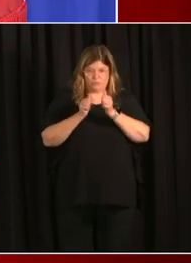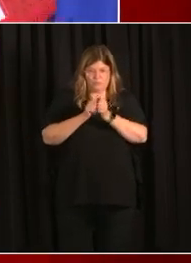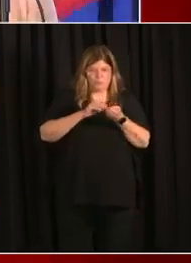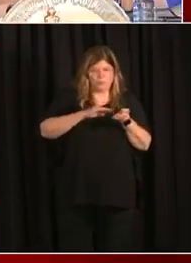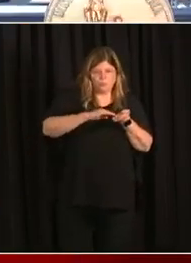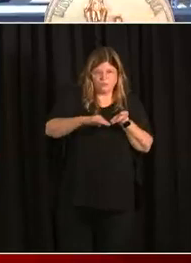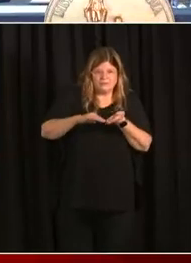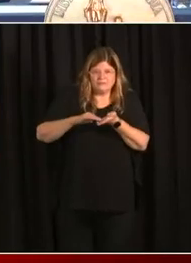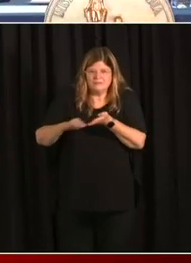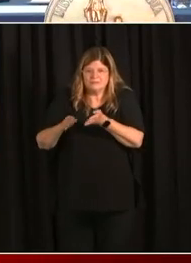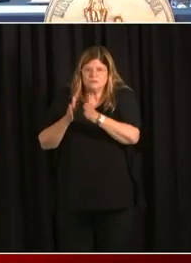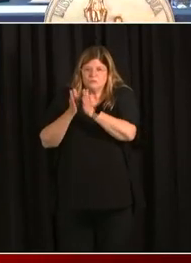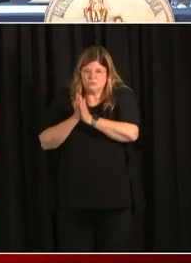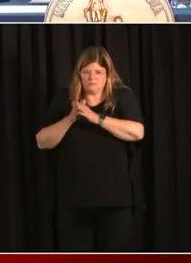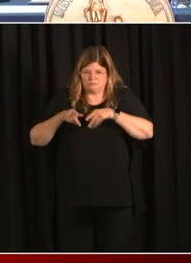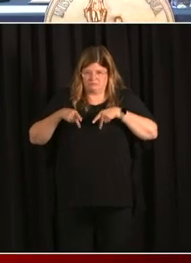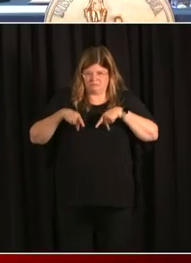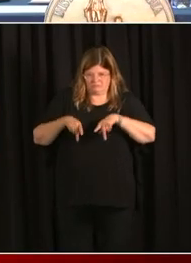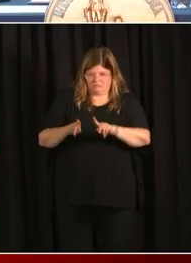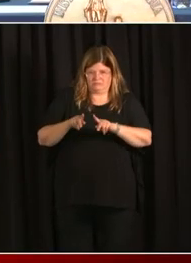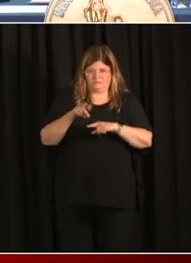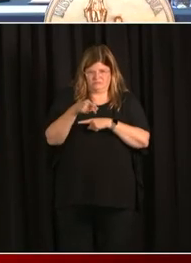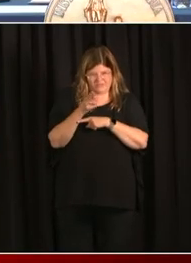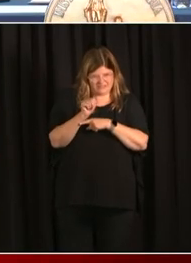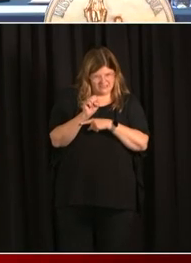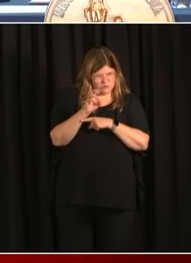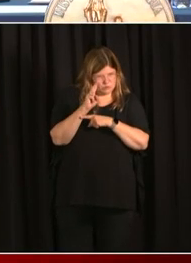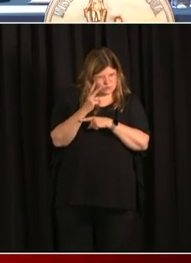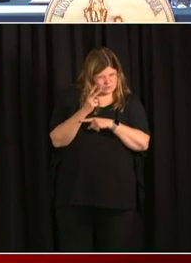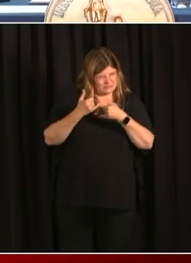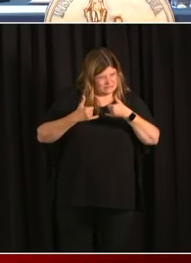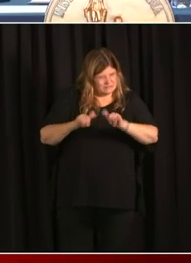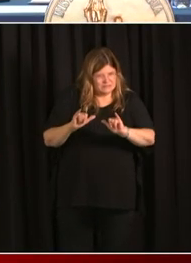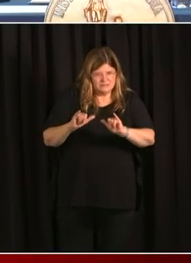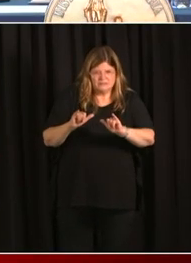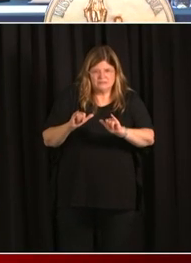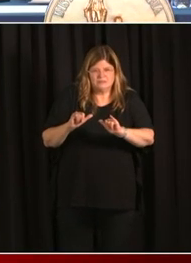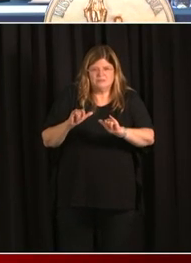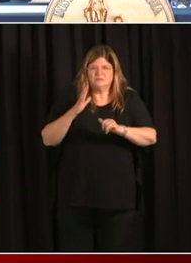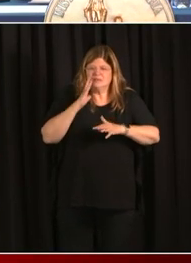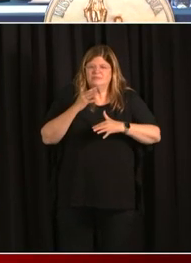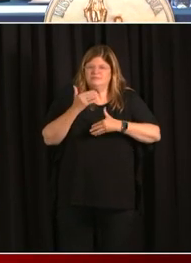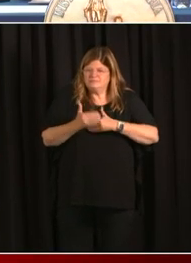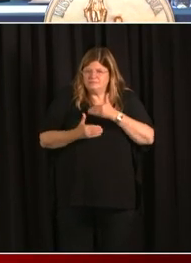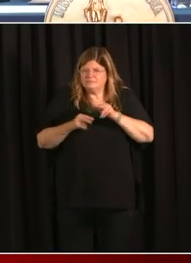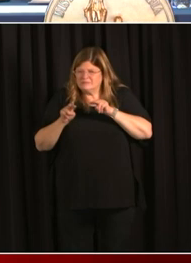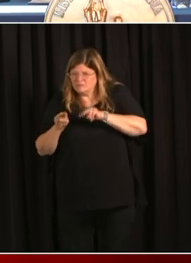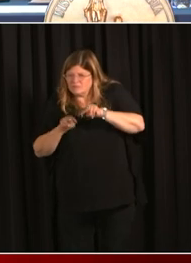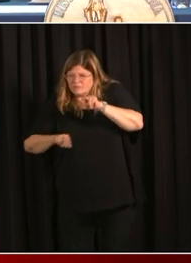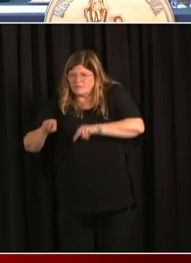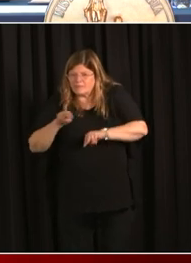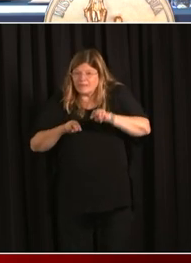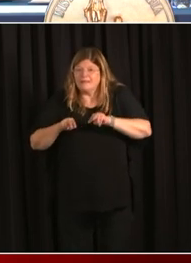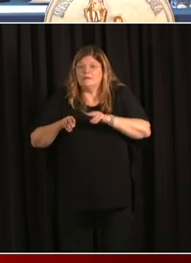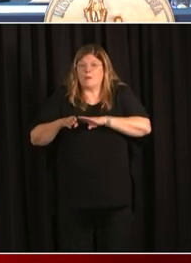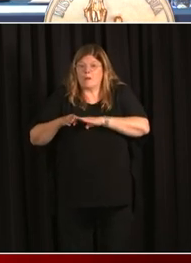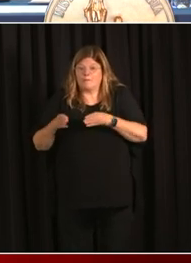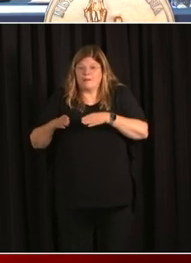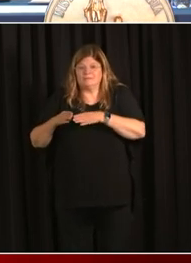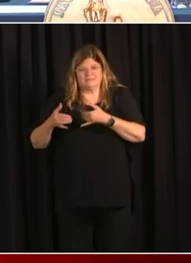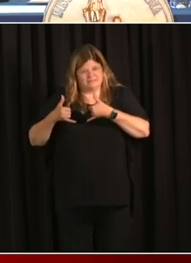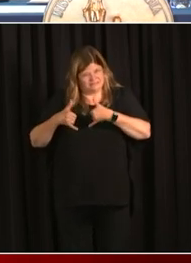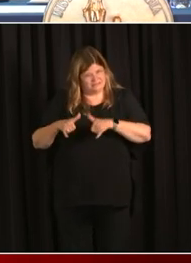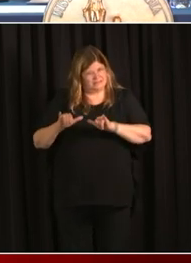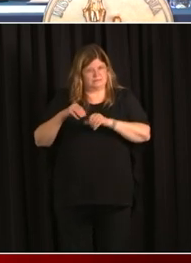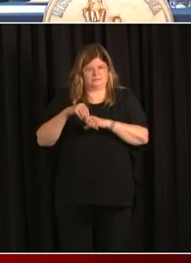phase 2. So we will spend some time looking at additional phase 2 activities